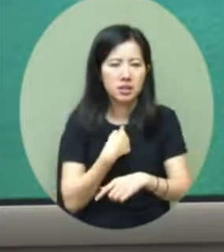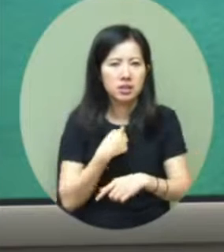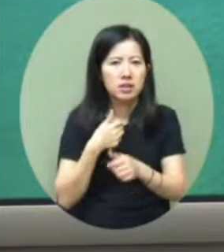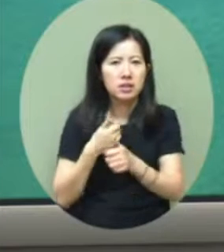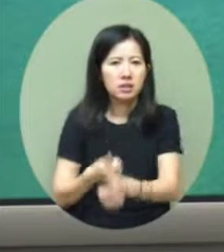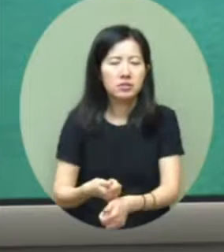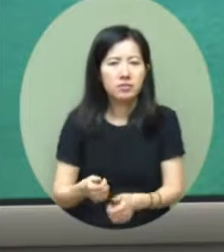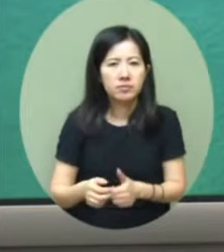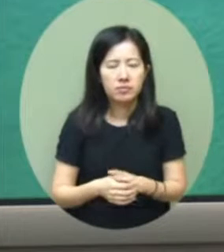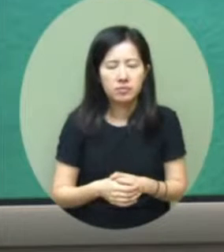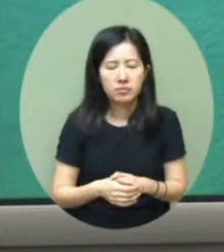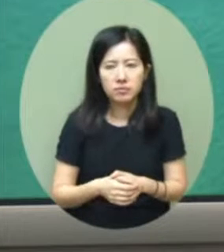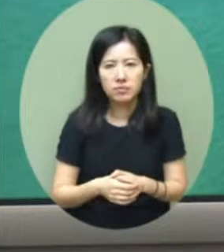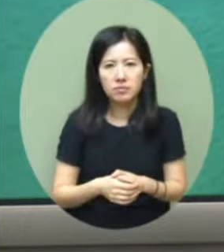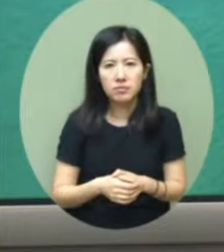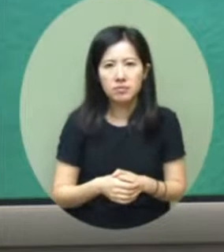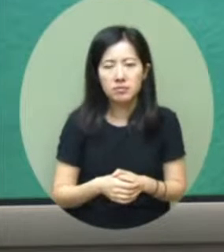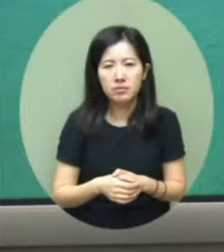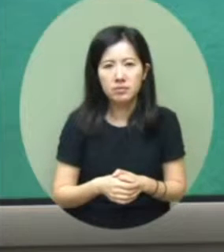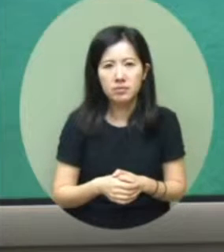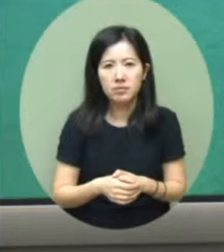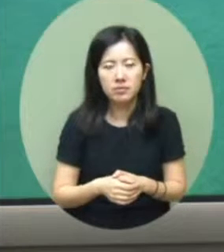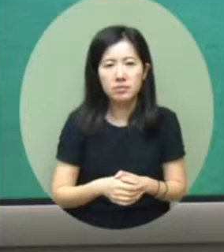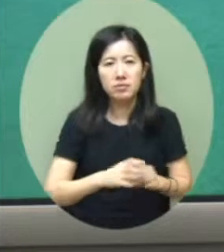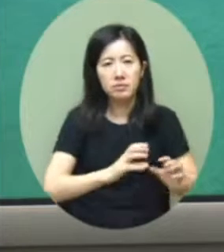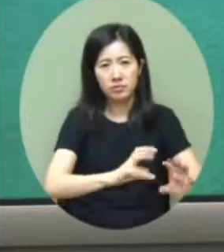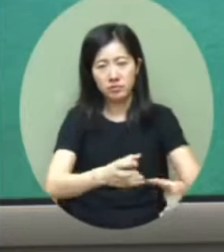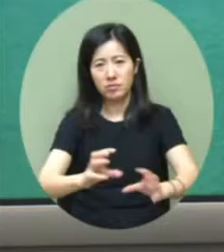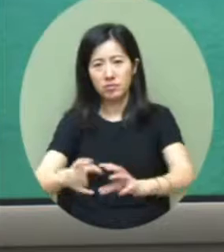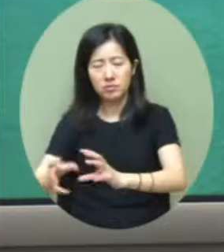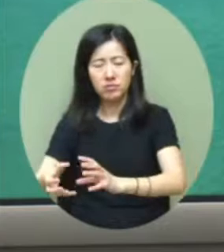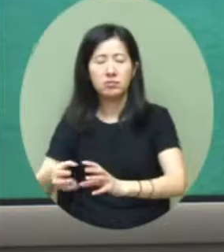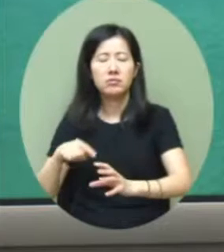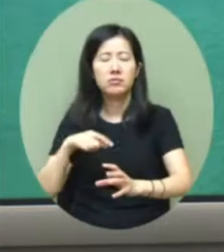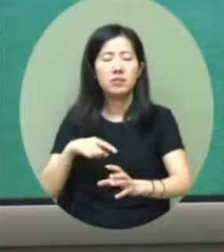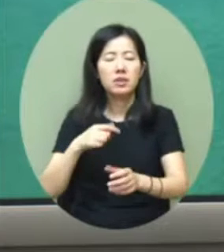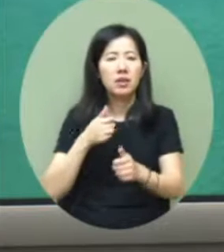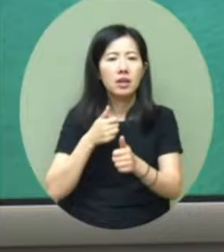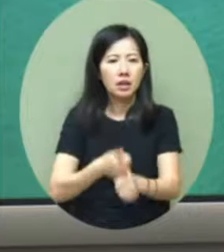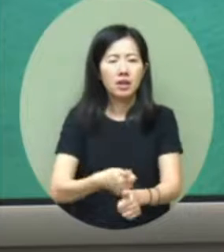We should follow the established procedure. That's what I think.